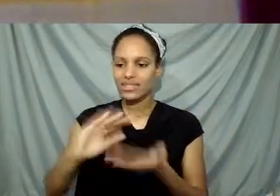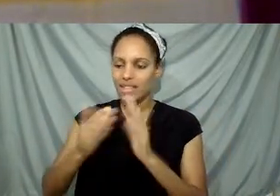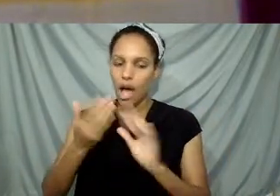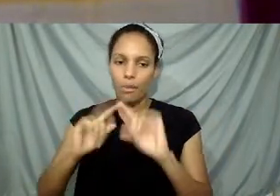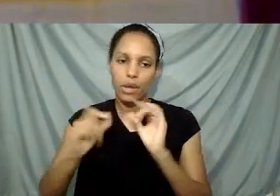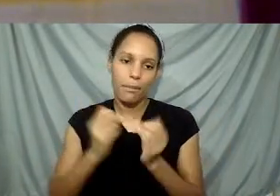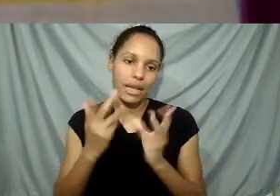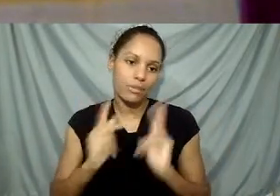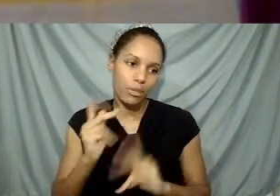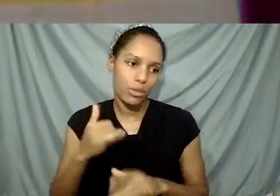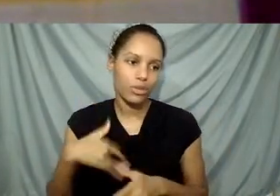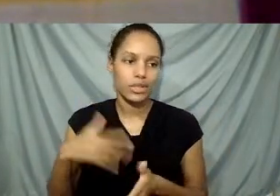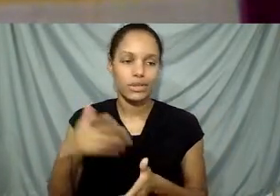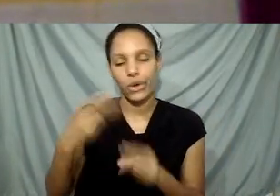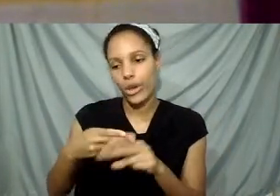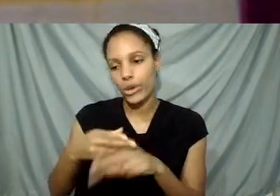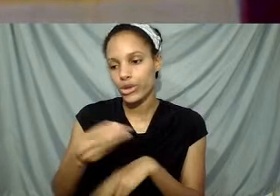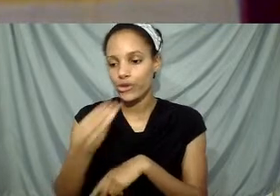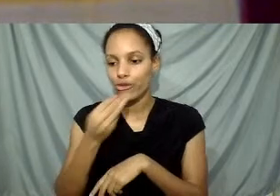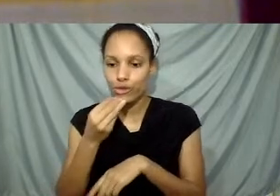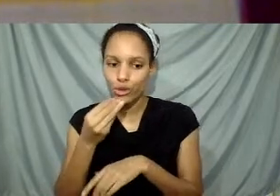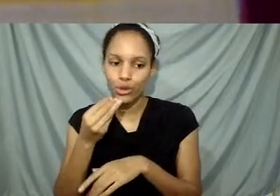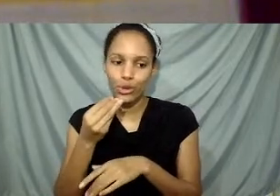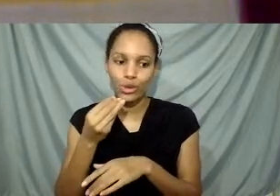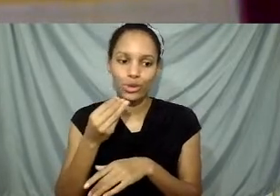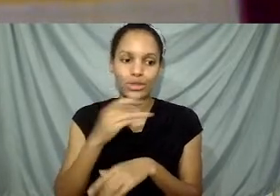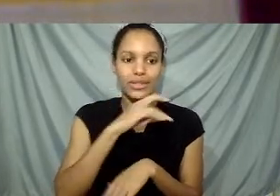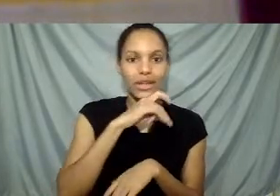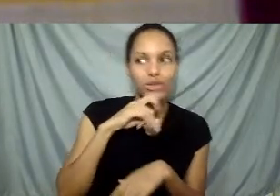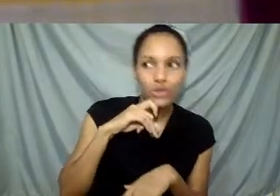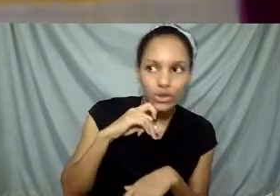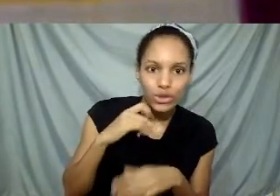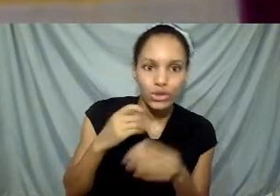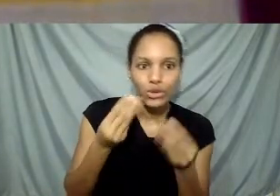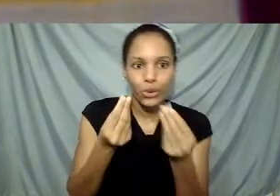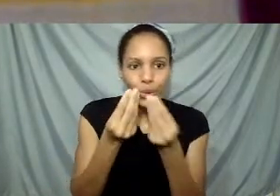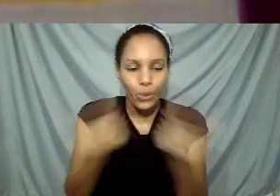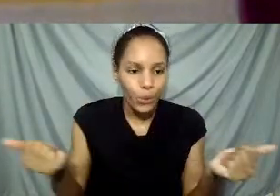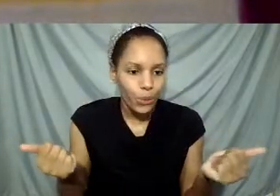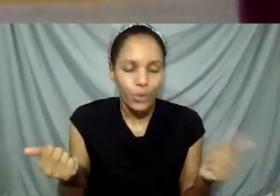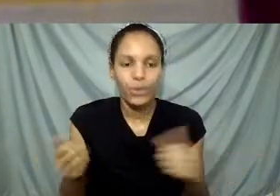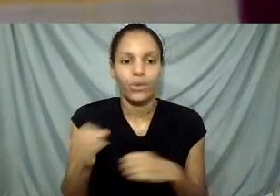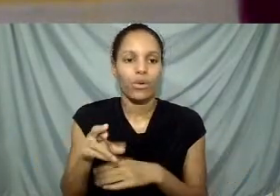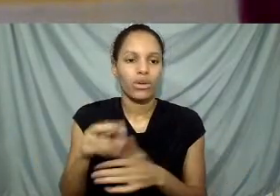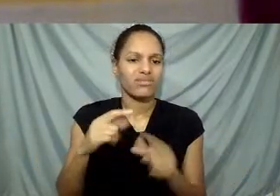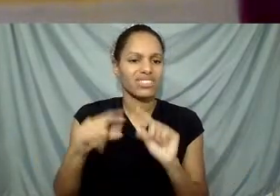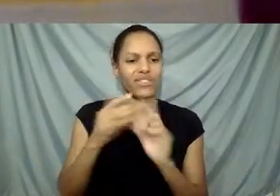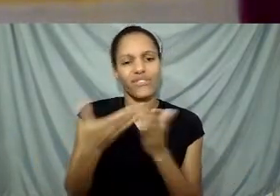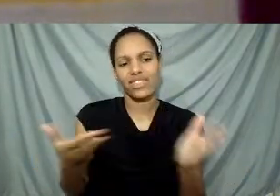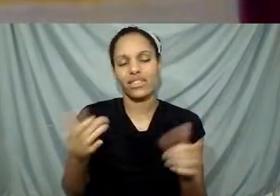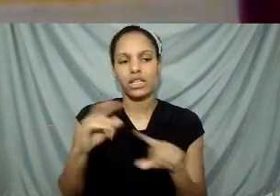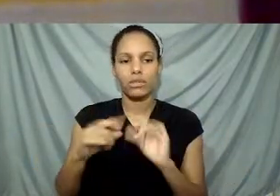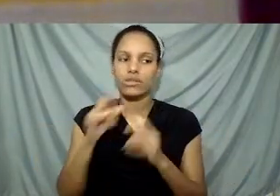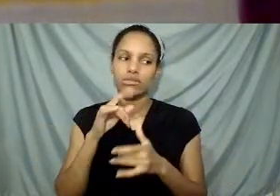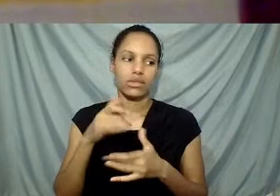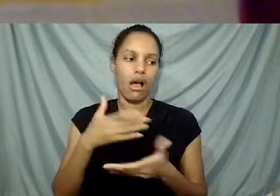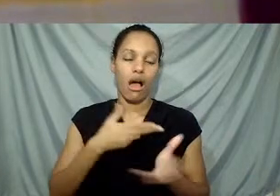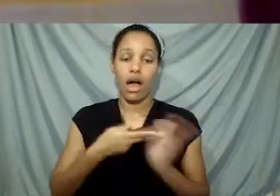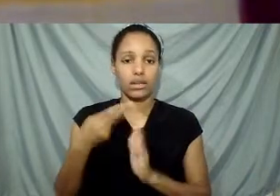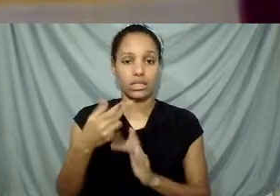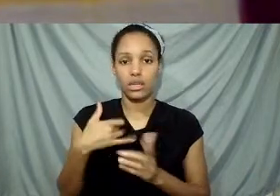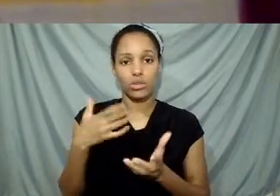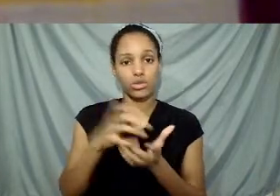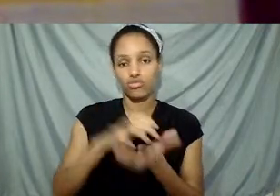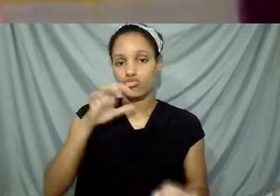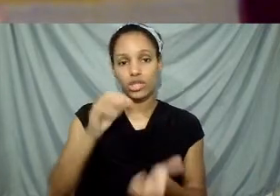a food desert, or a place that is lacking culture and all of those things. But it was very rich. It was such